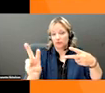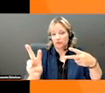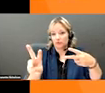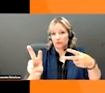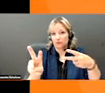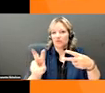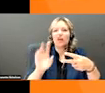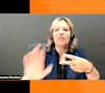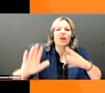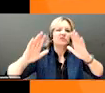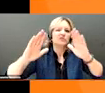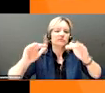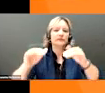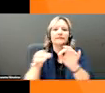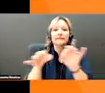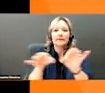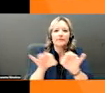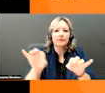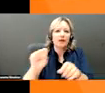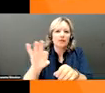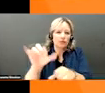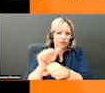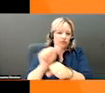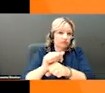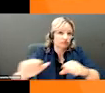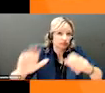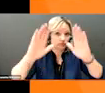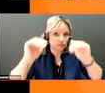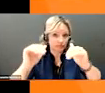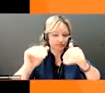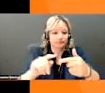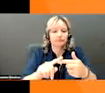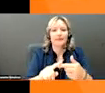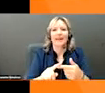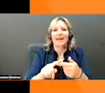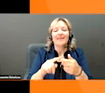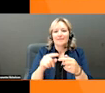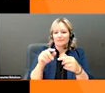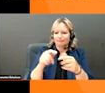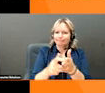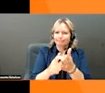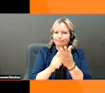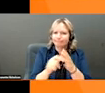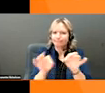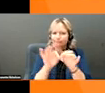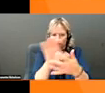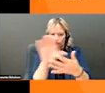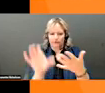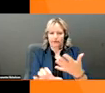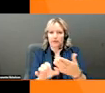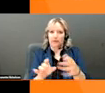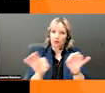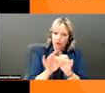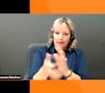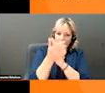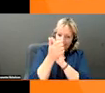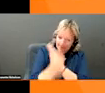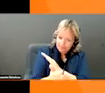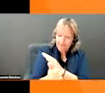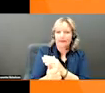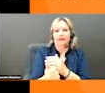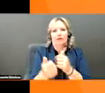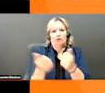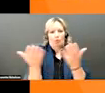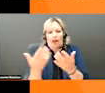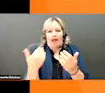other is mandatory criteria. So you have to have these skills. Okay, you have to have been in business for 2 years,